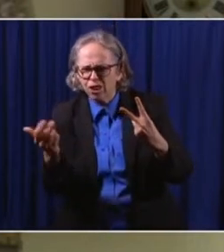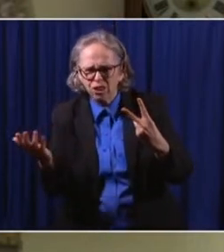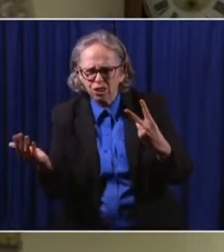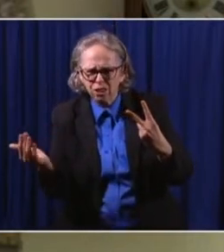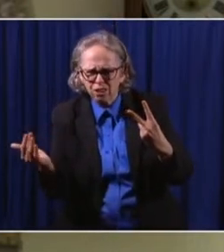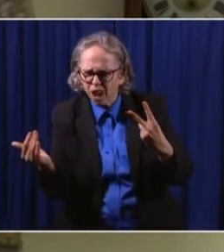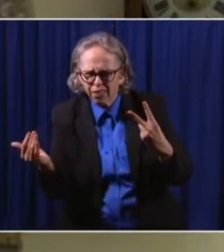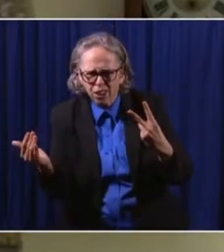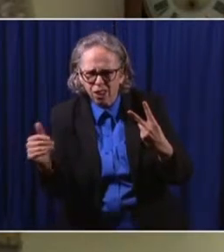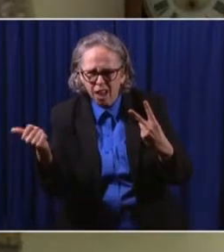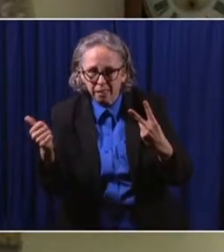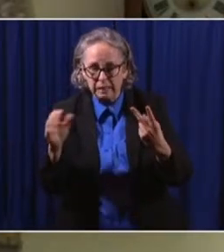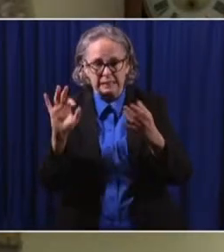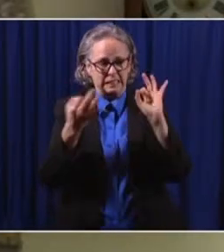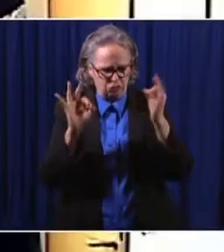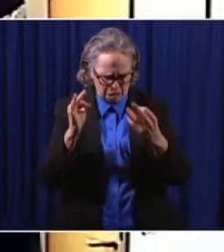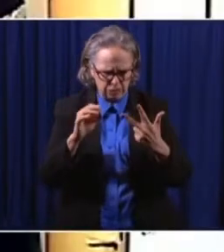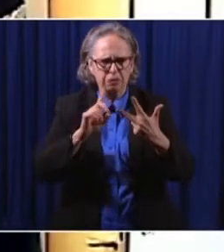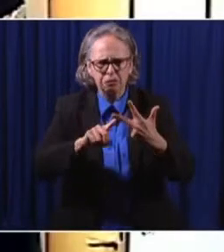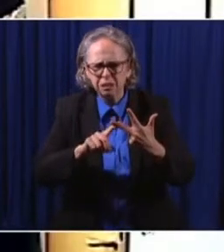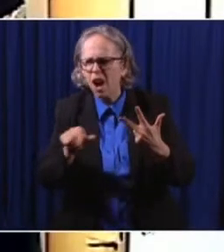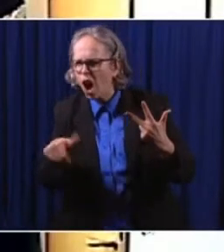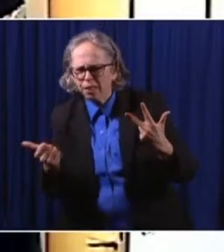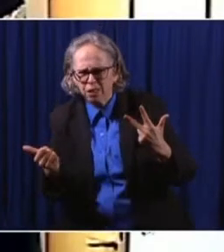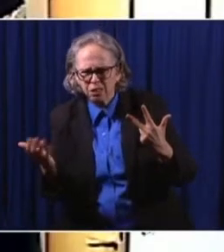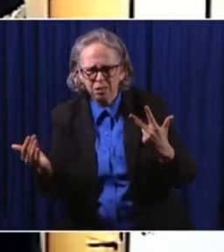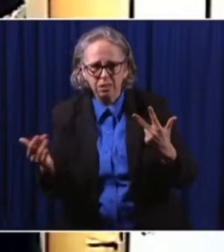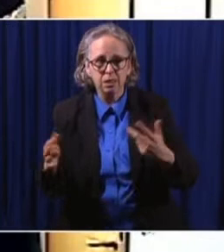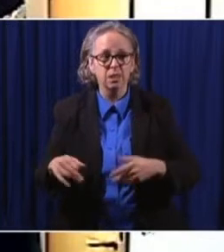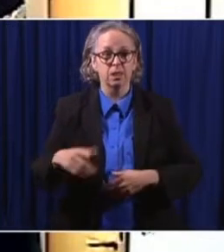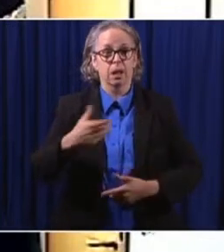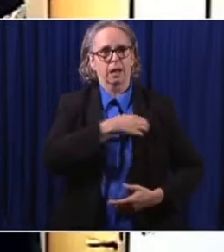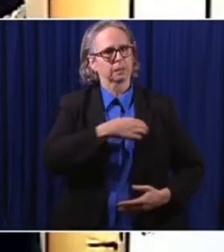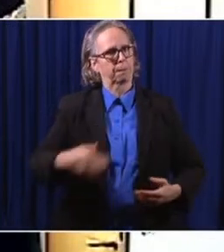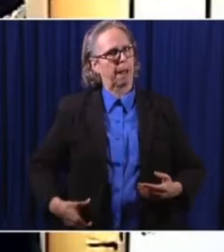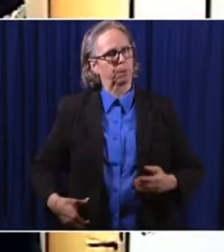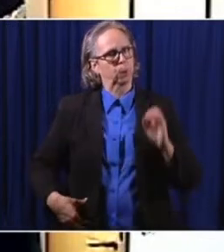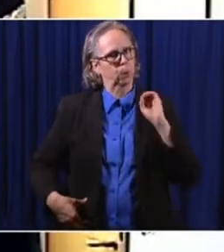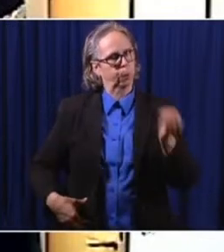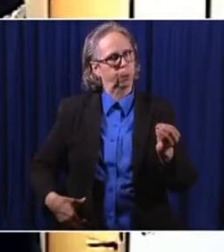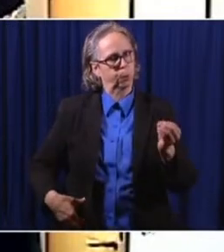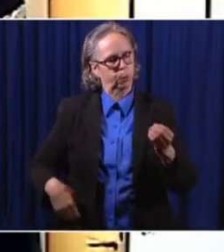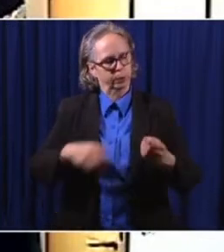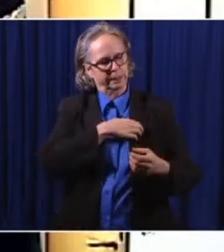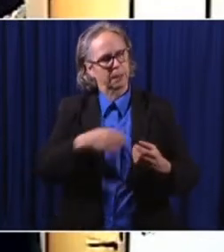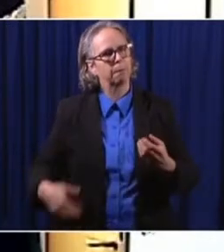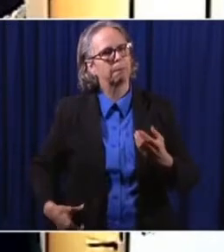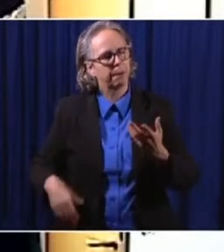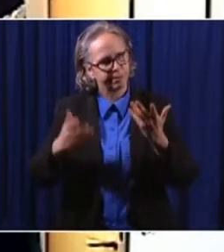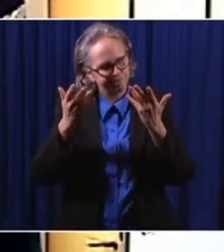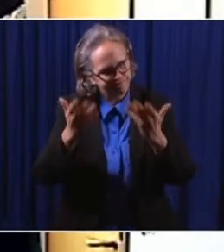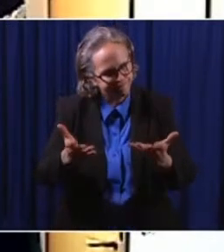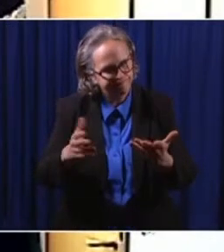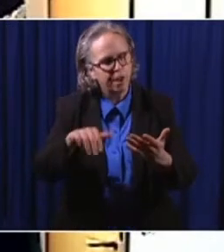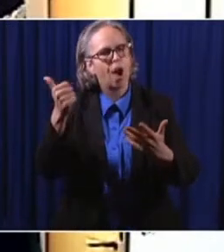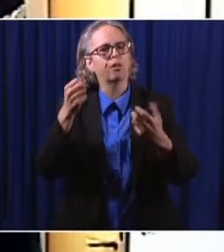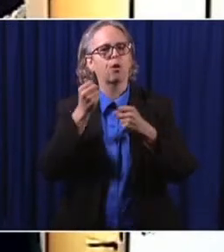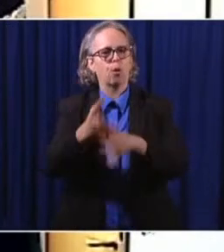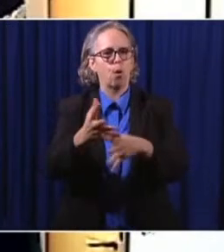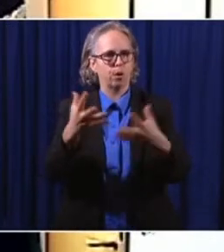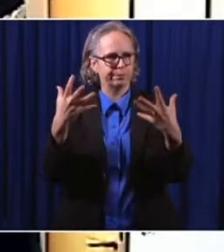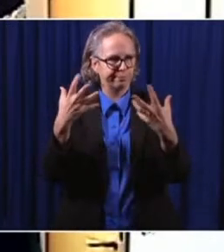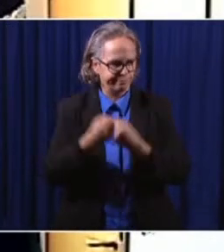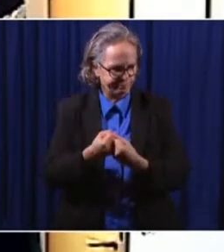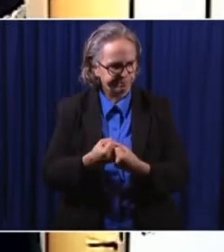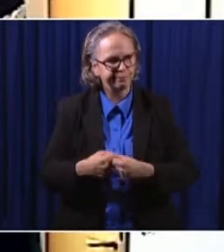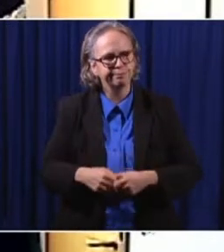Driving. Unbelted motorists continue to be a significant problem in our vehicles and in those crashes. Obviously,